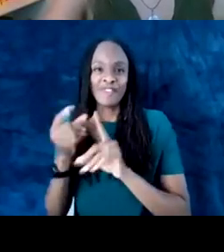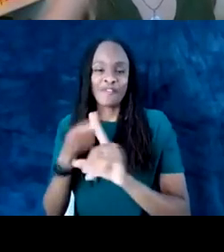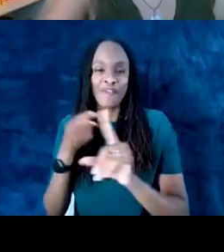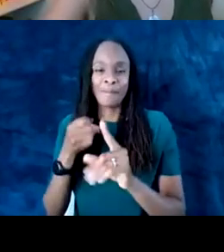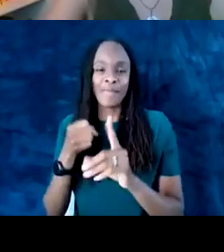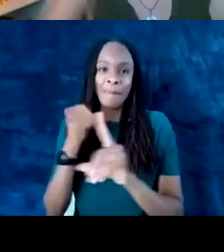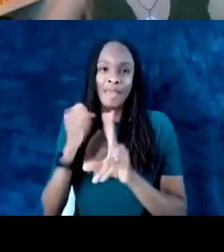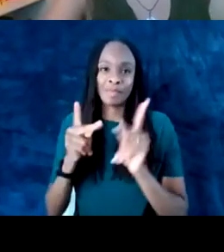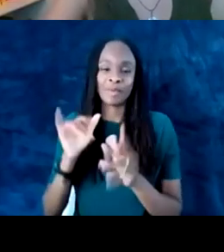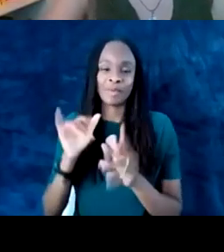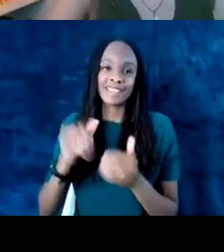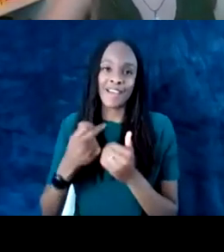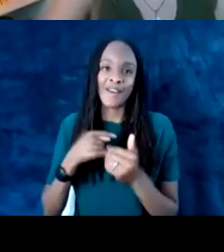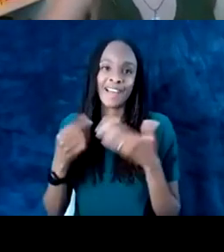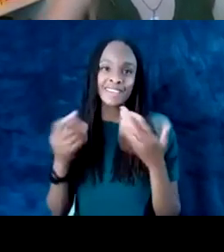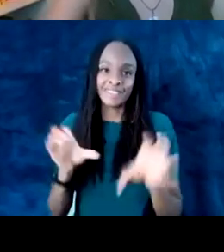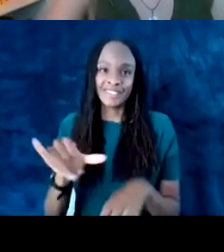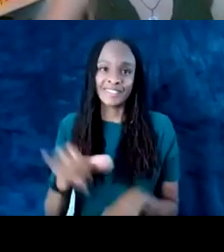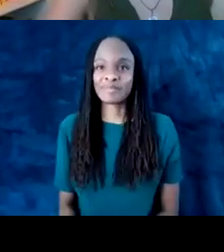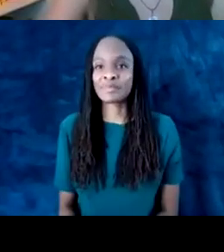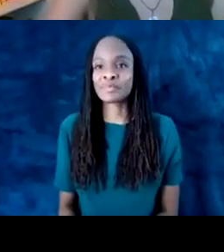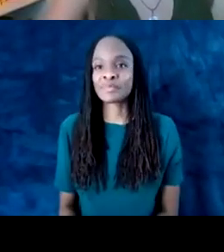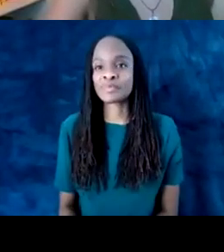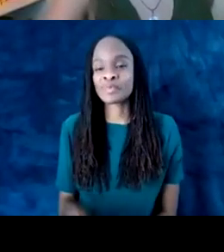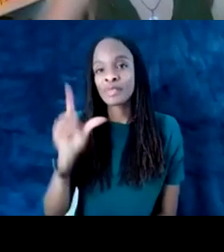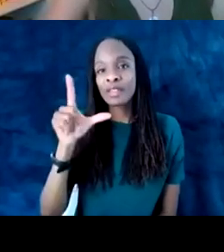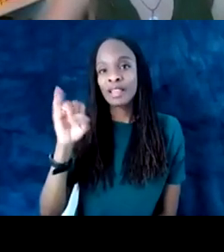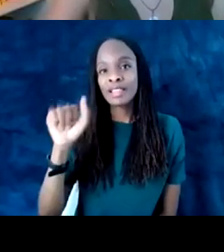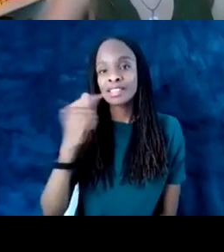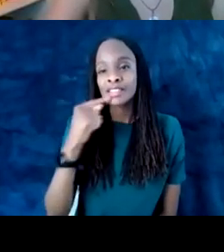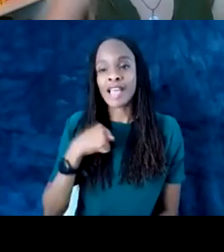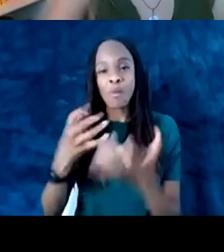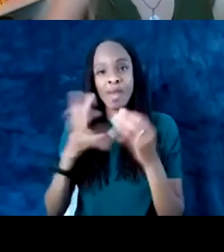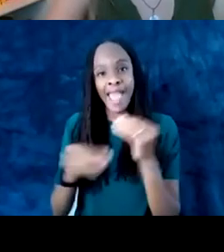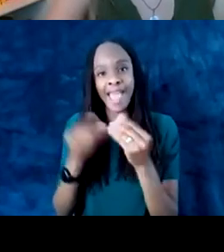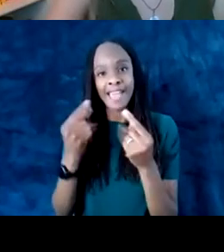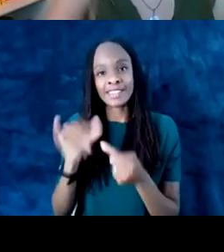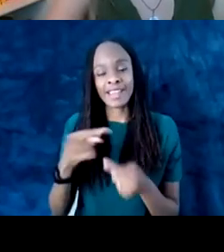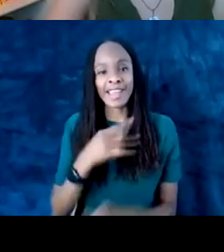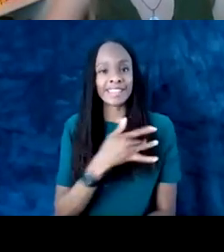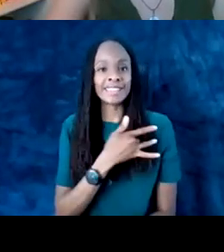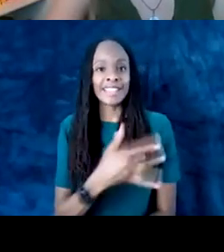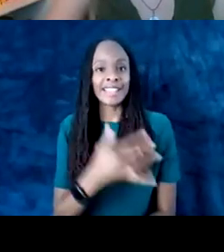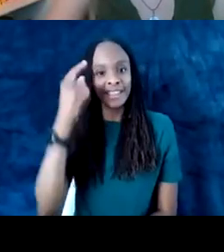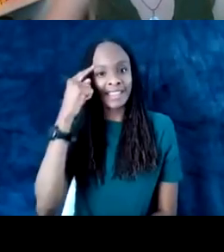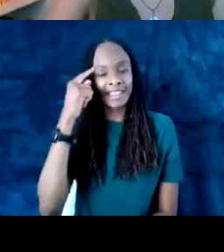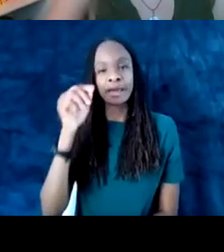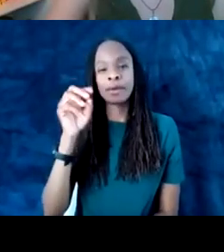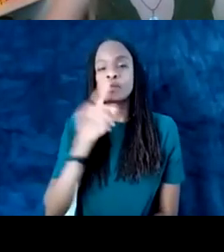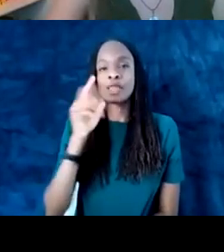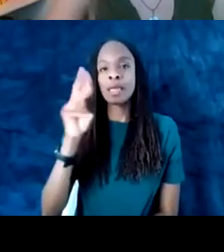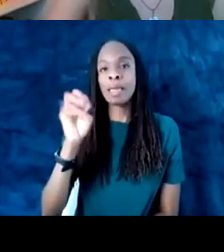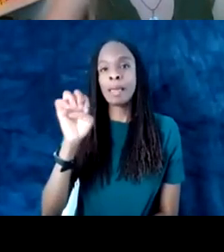lean. Thank you. I wanted to add to that. I tend to sometimes think very meta. And I remember when